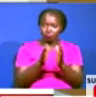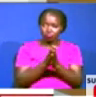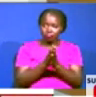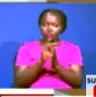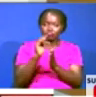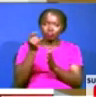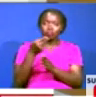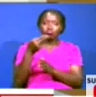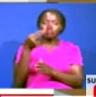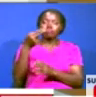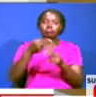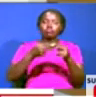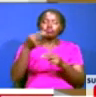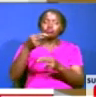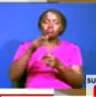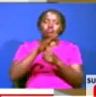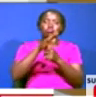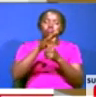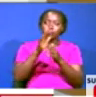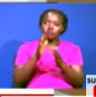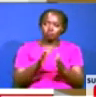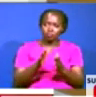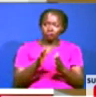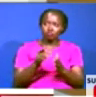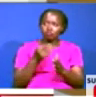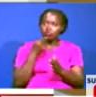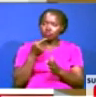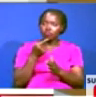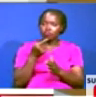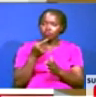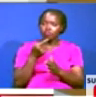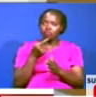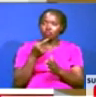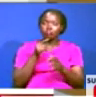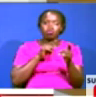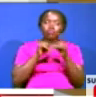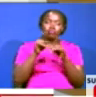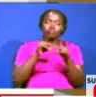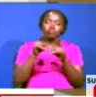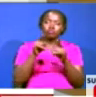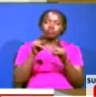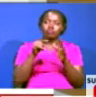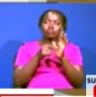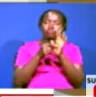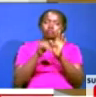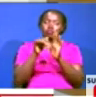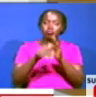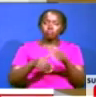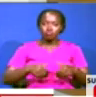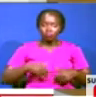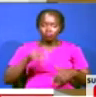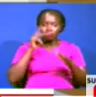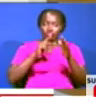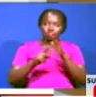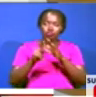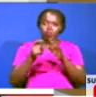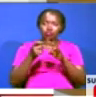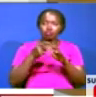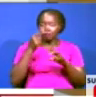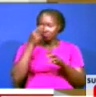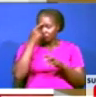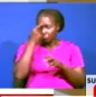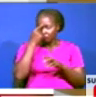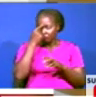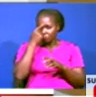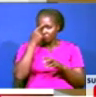Commissioner to India Ambassador Willy Bett says the current travel trends indicate the youth and professionals from India